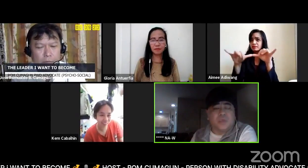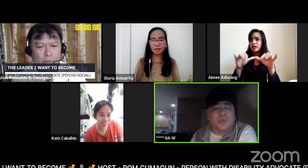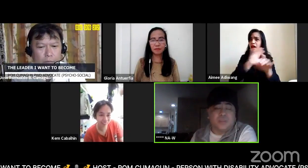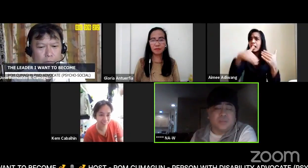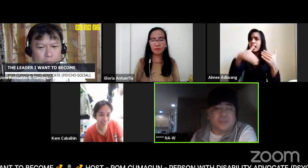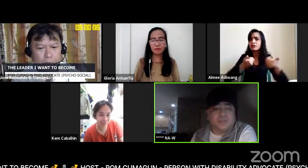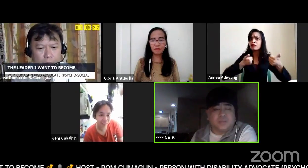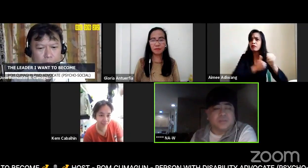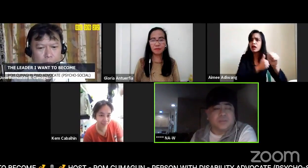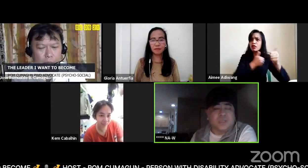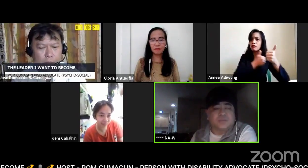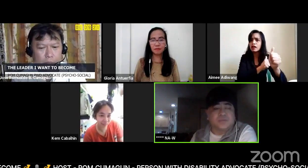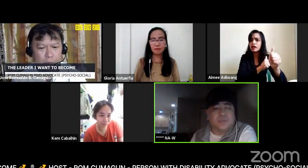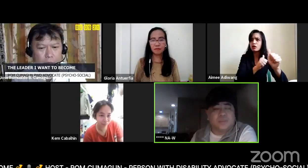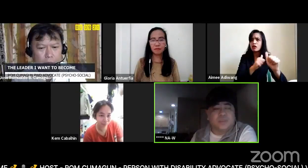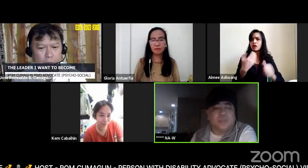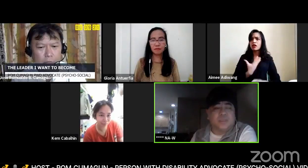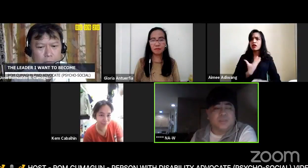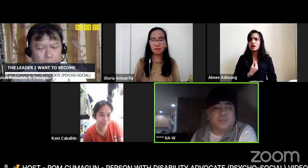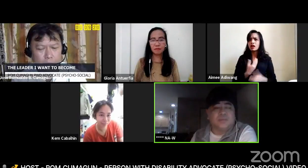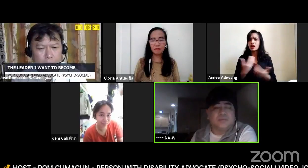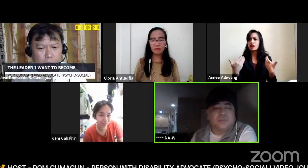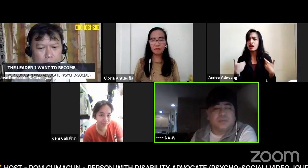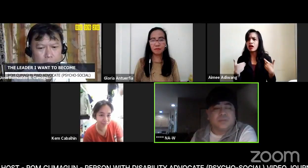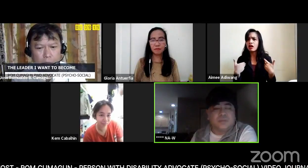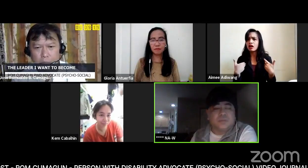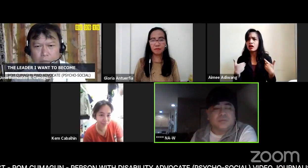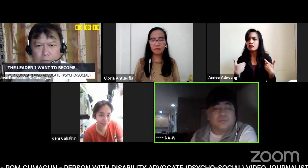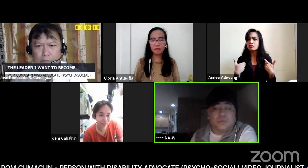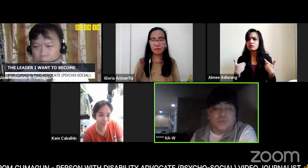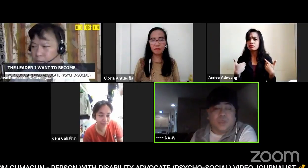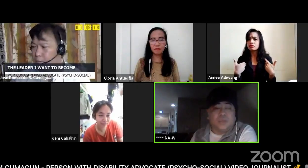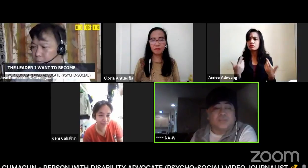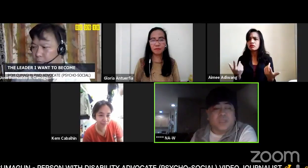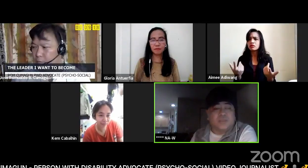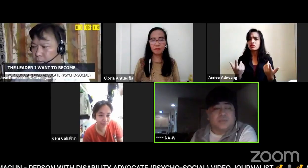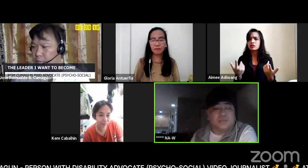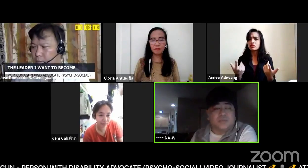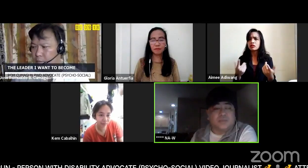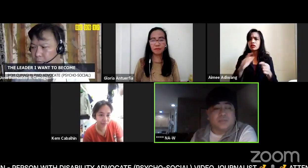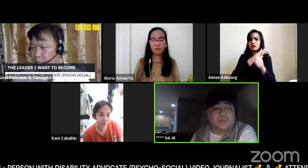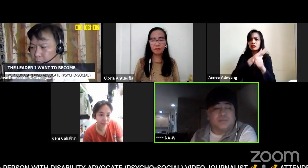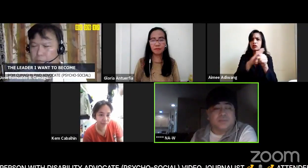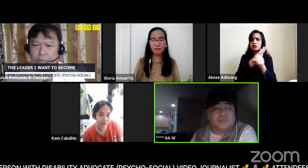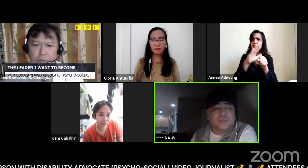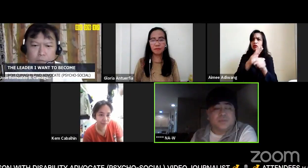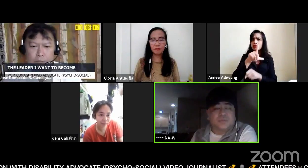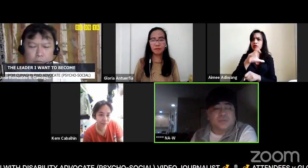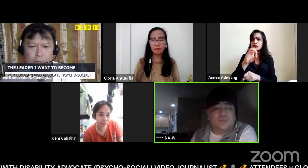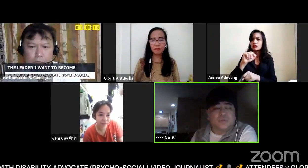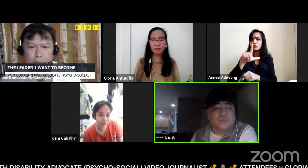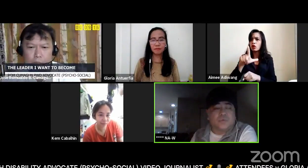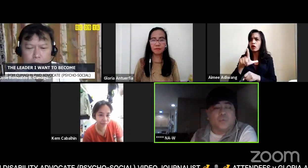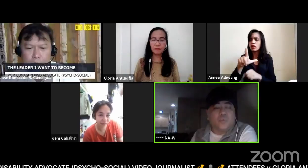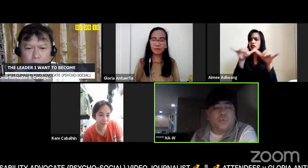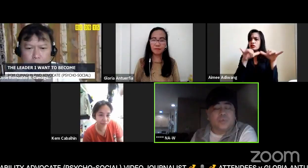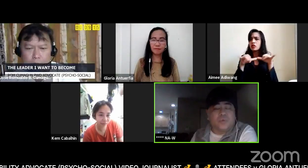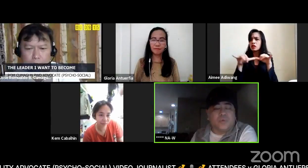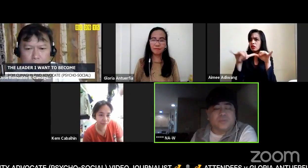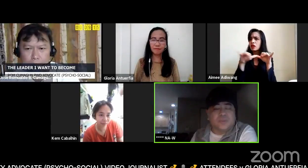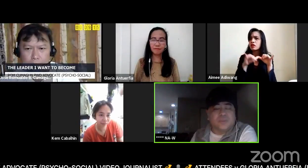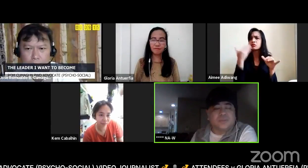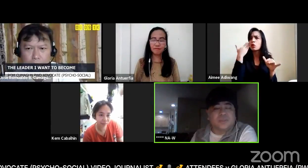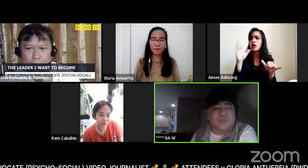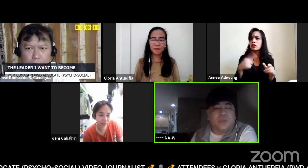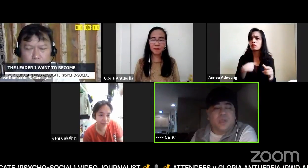And now I hear that there's actually a local standard, it seems. So